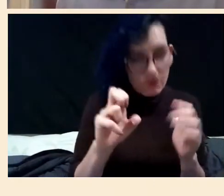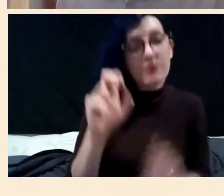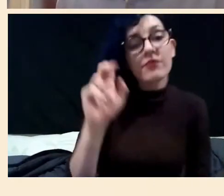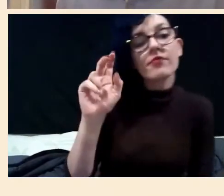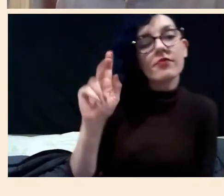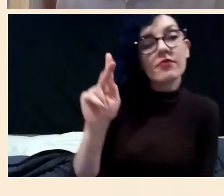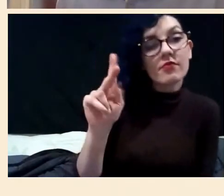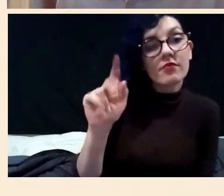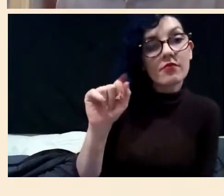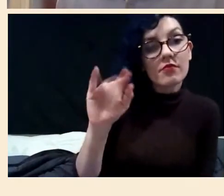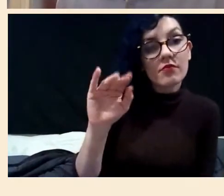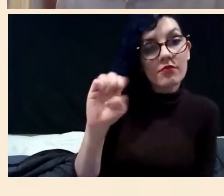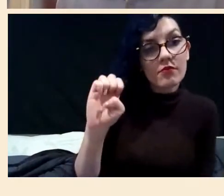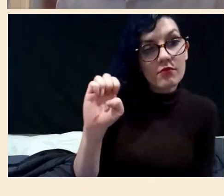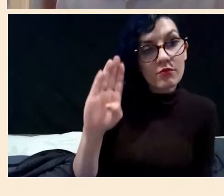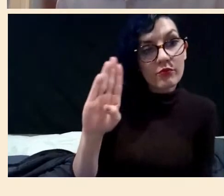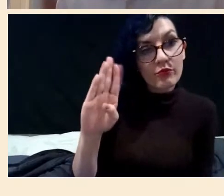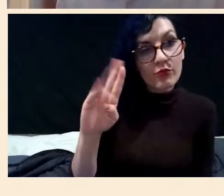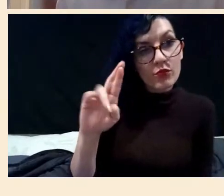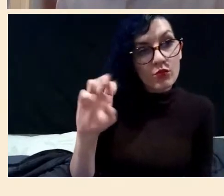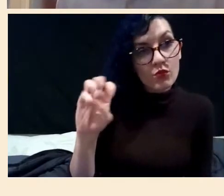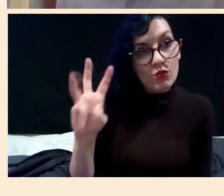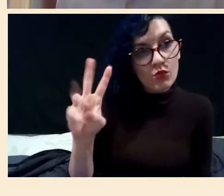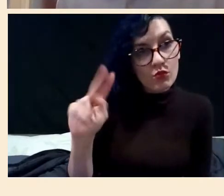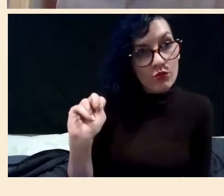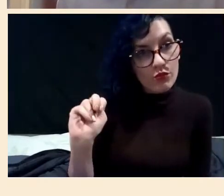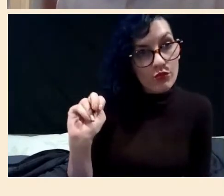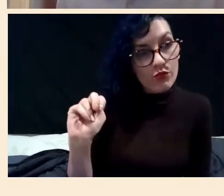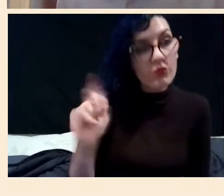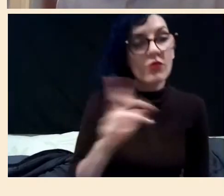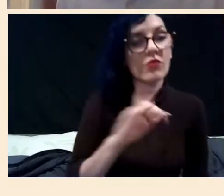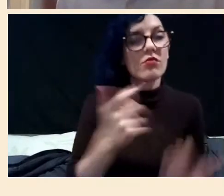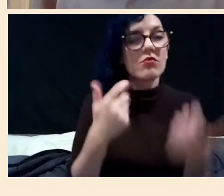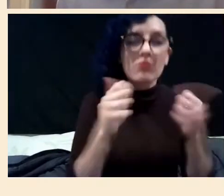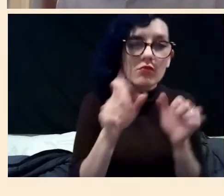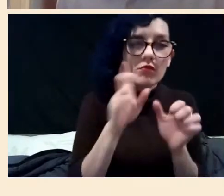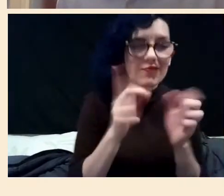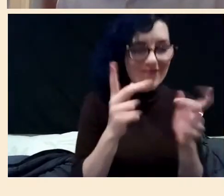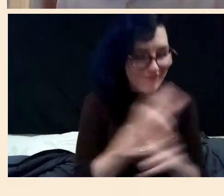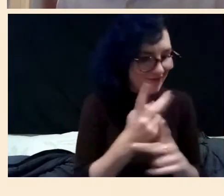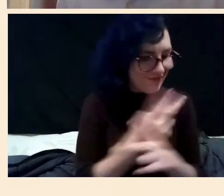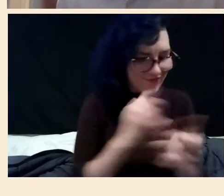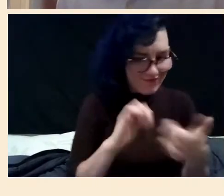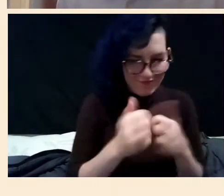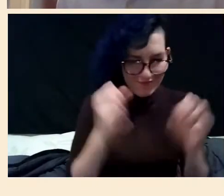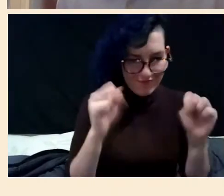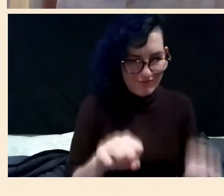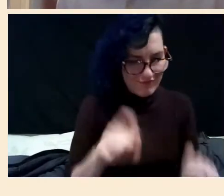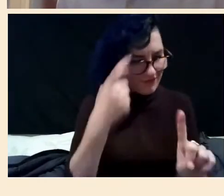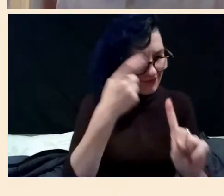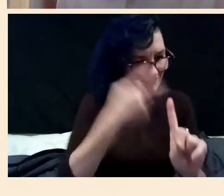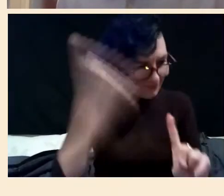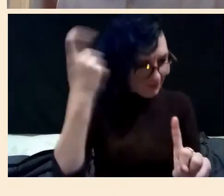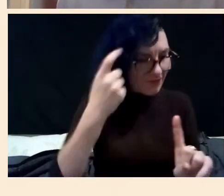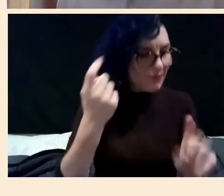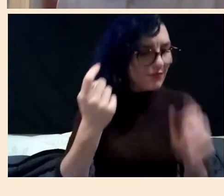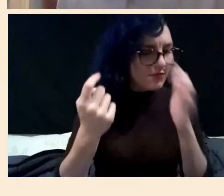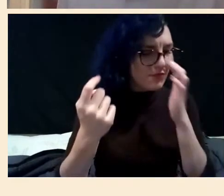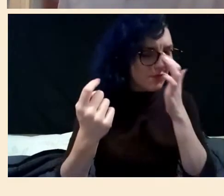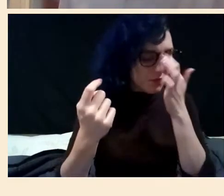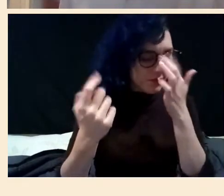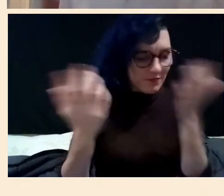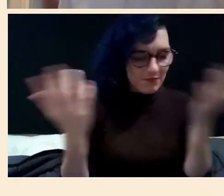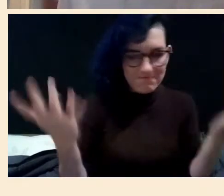advocates to try and map out a path to automatic voter registration. As you know, I worked with Republicans over the objections of